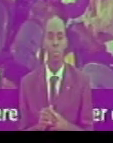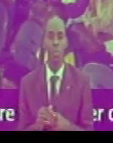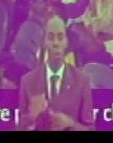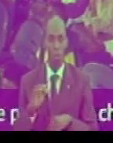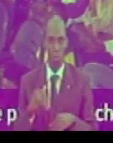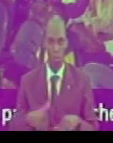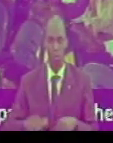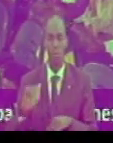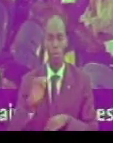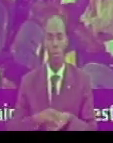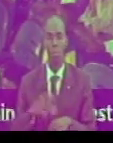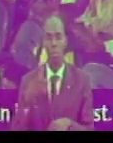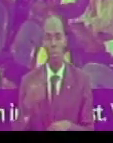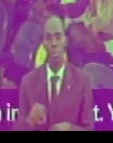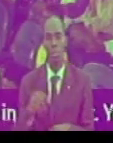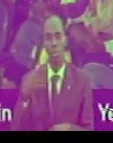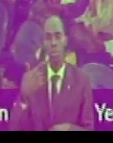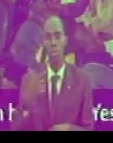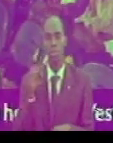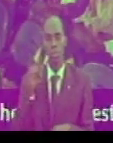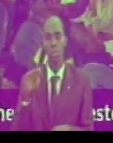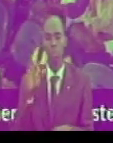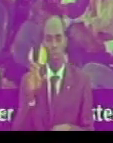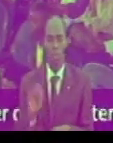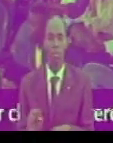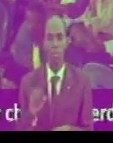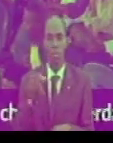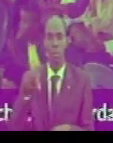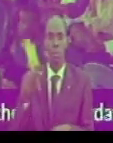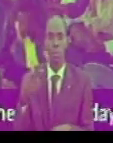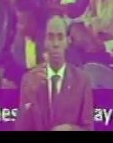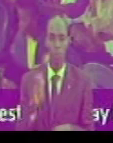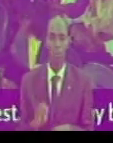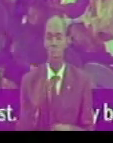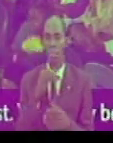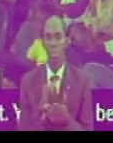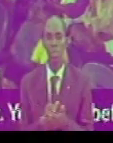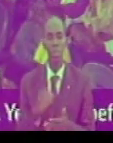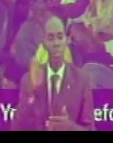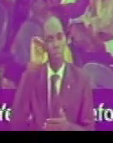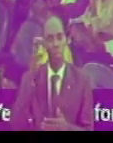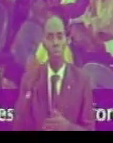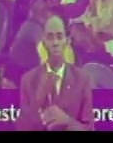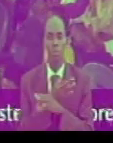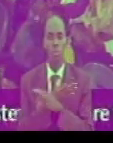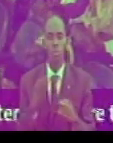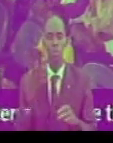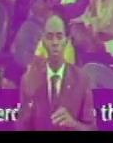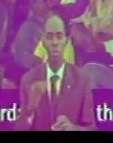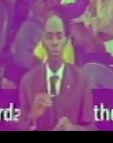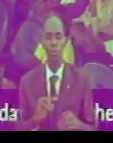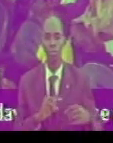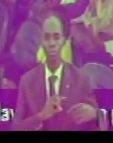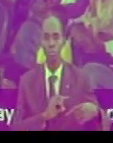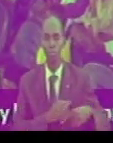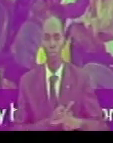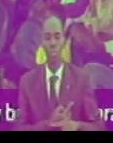condemnation, thinking that God would not hear me. But after the prayer of the man of